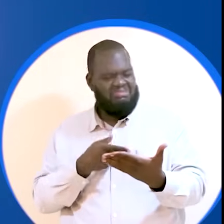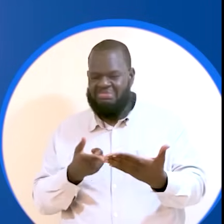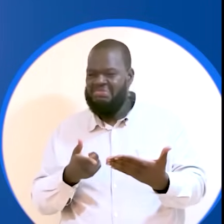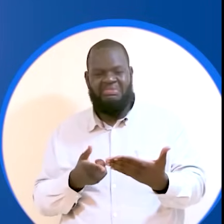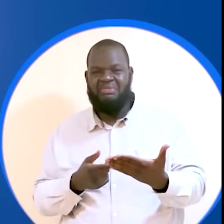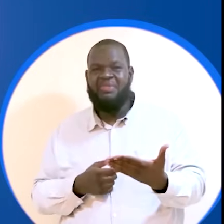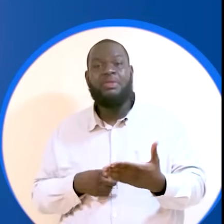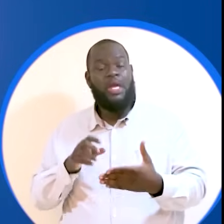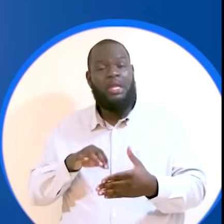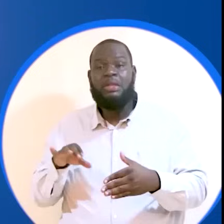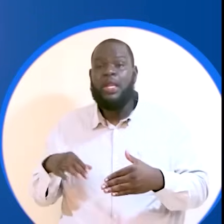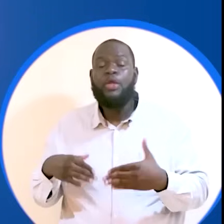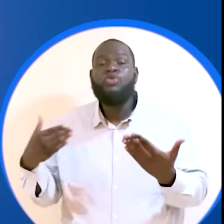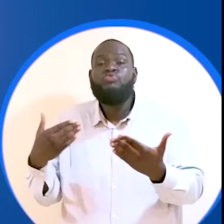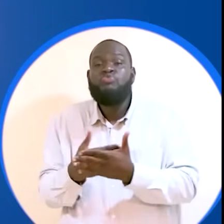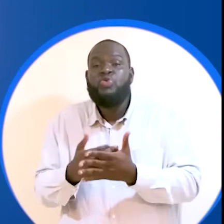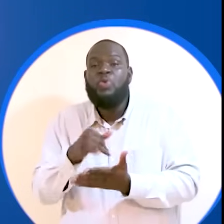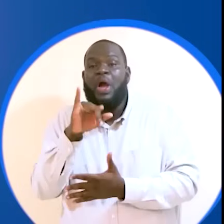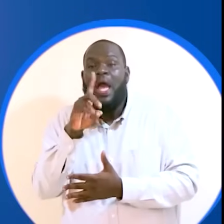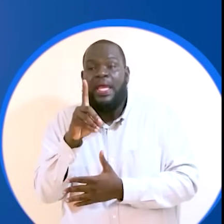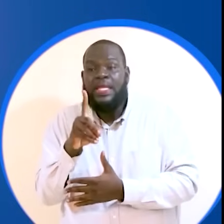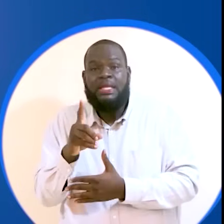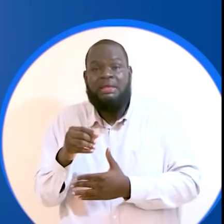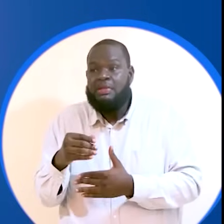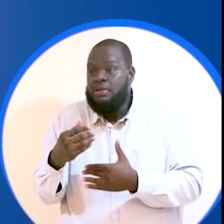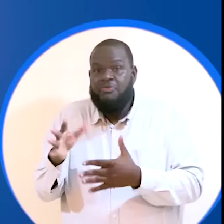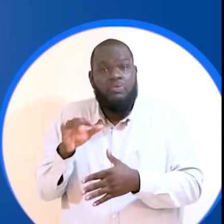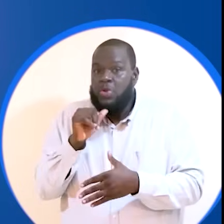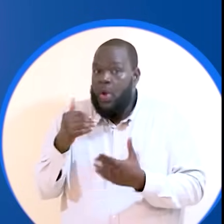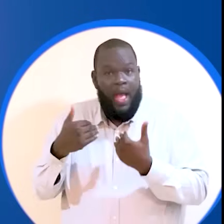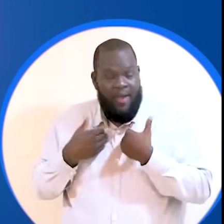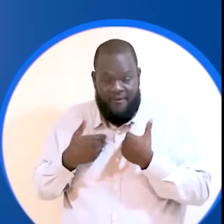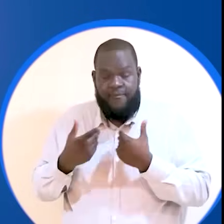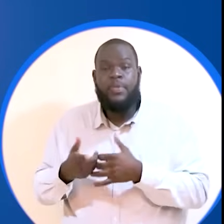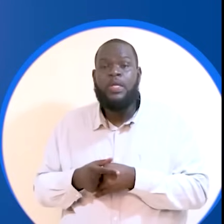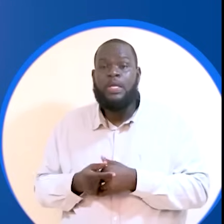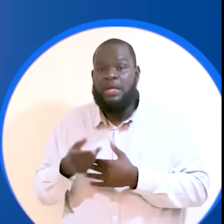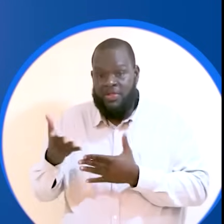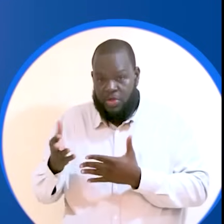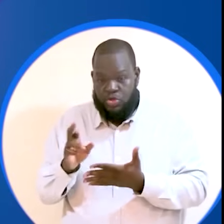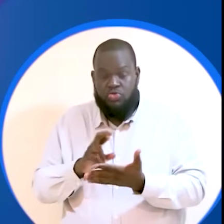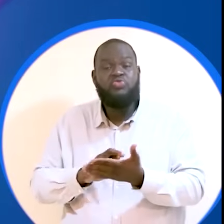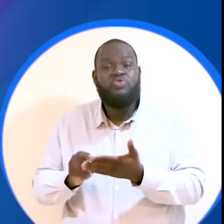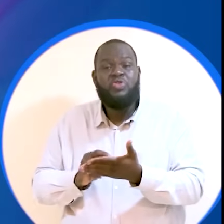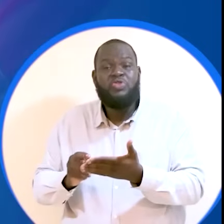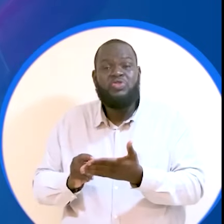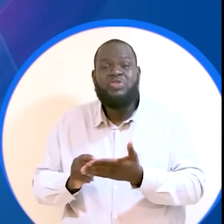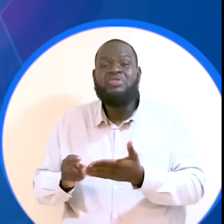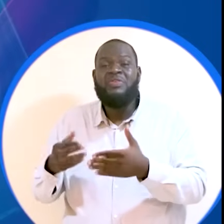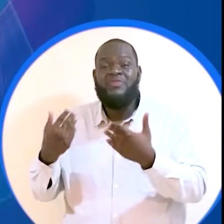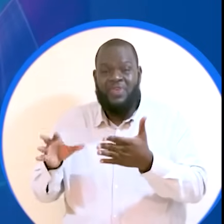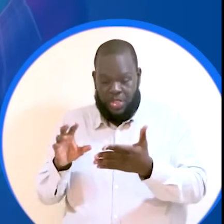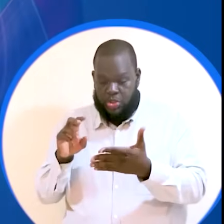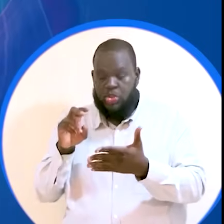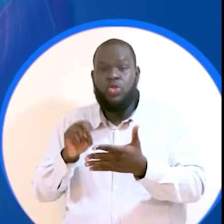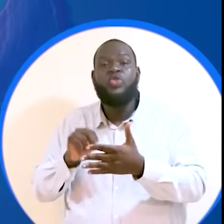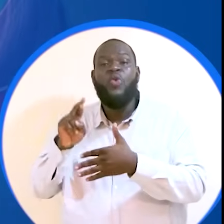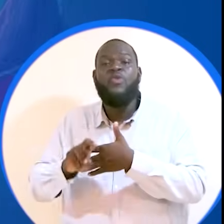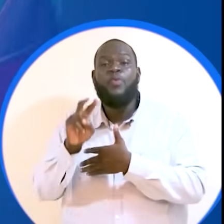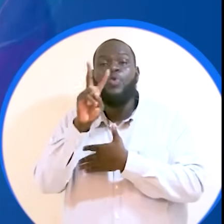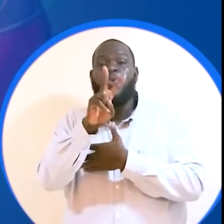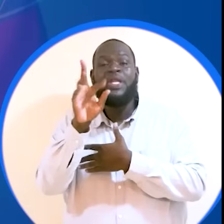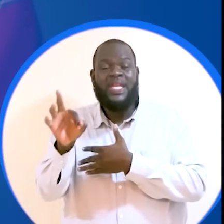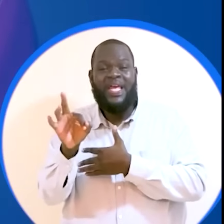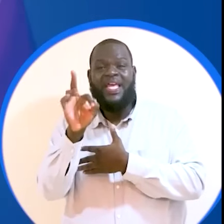unacceptable. Collect their new ID cards if they have not done so as yet. This registration exercise will end on November